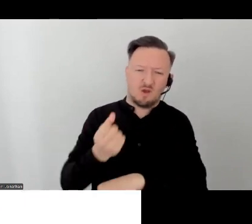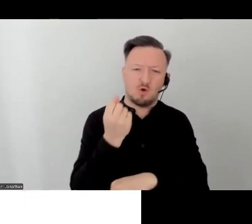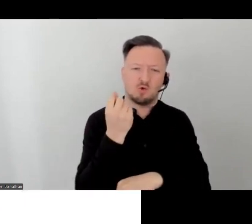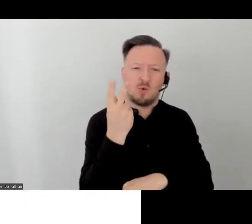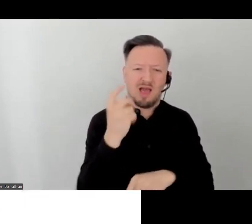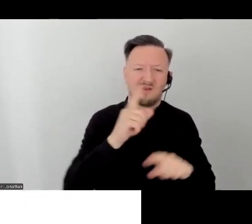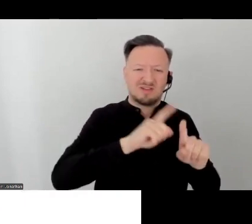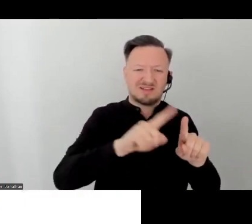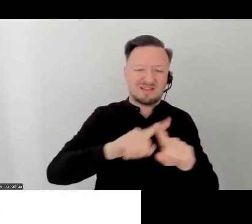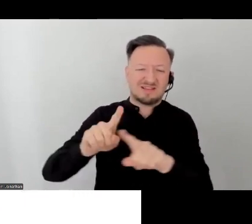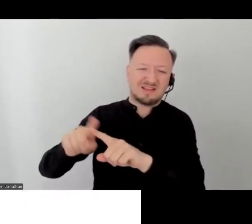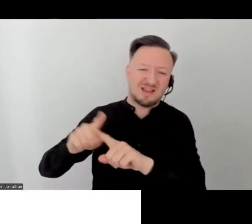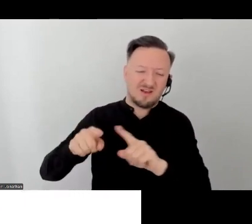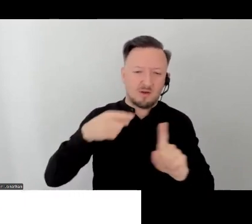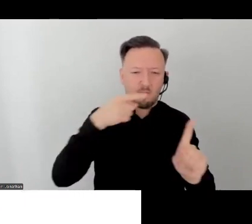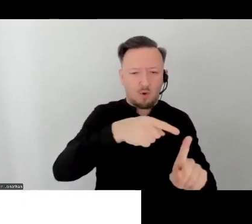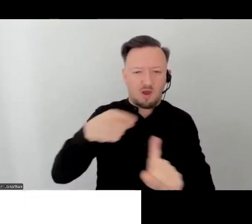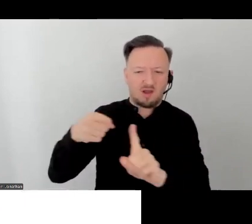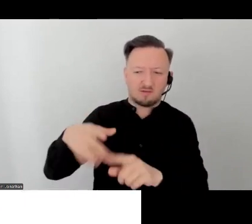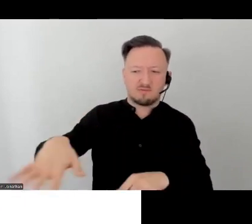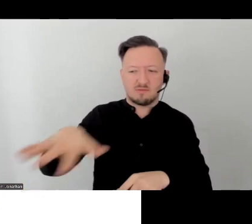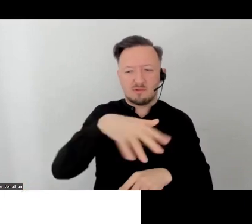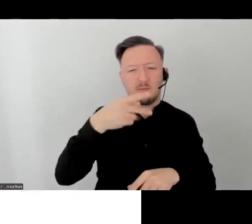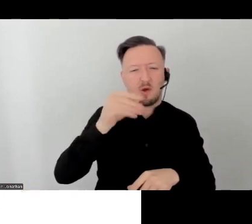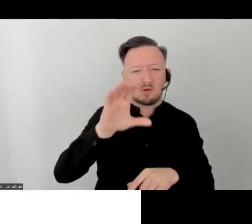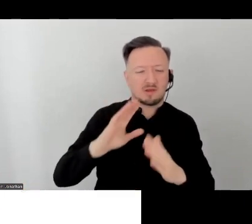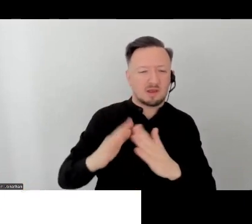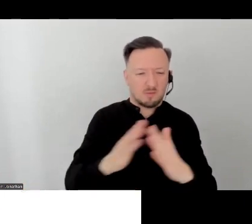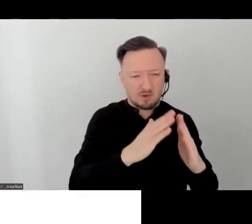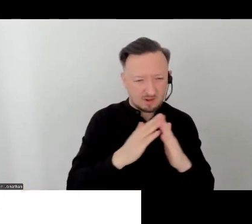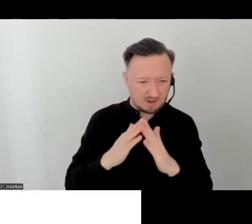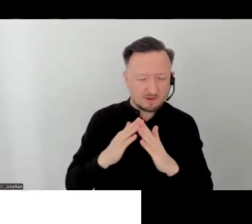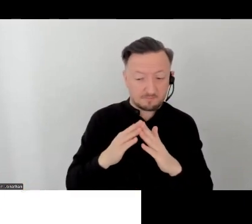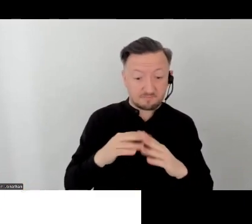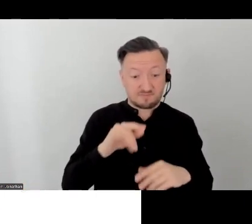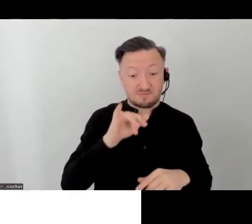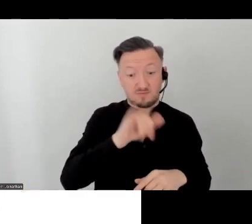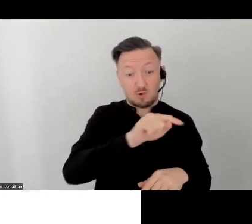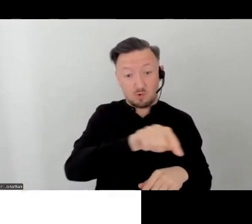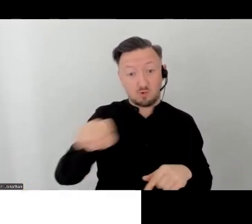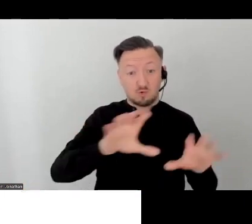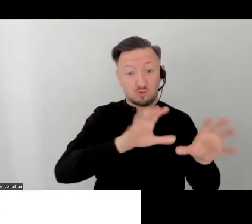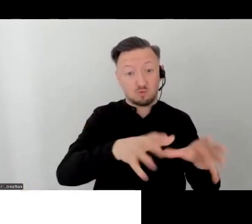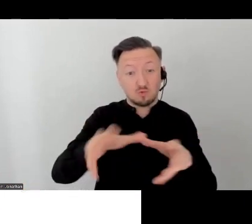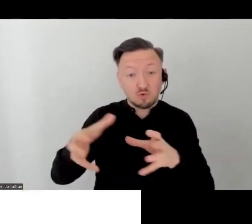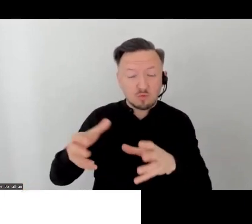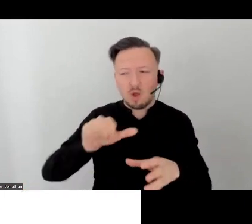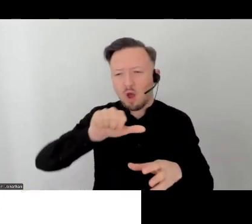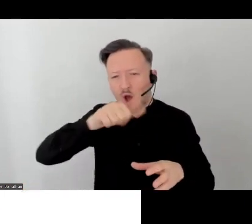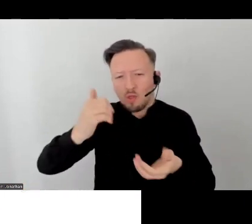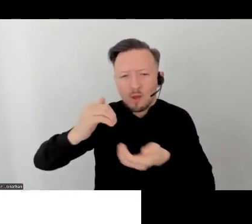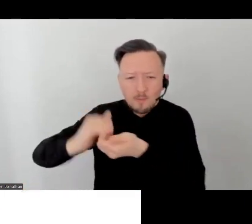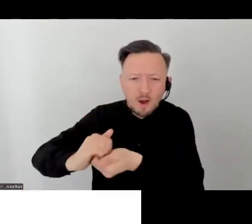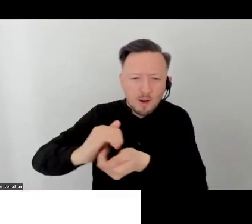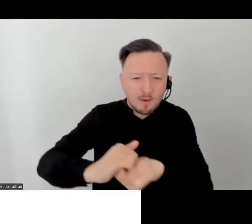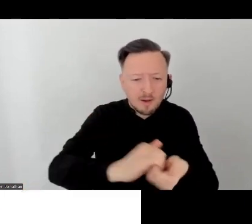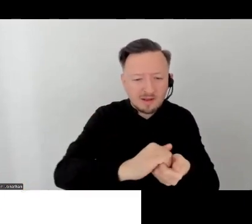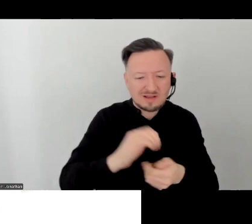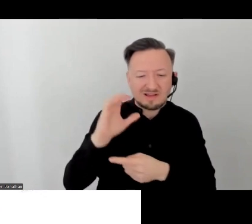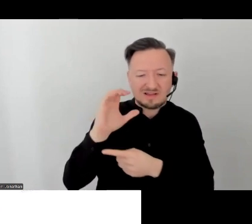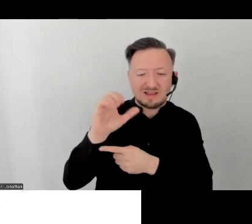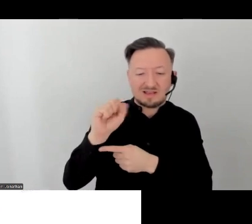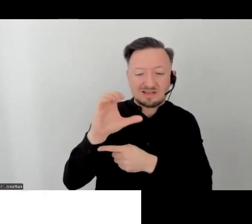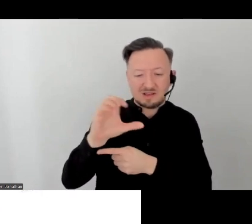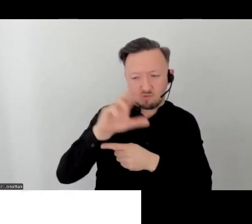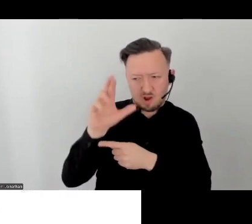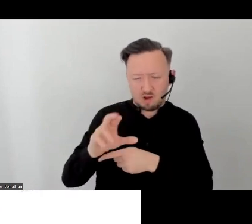color and 3 outreach groups. Through these groups and other partnerships, CSC Rochester has distributed cancer